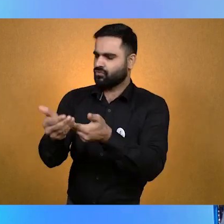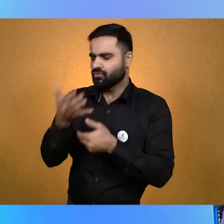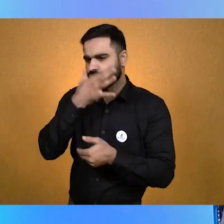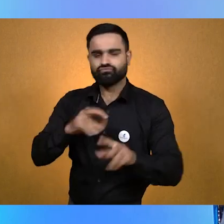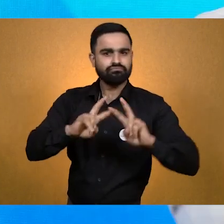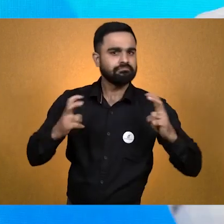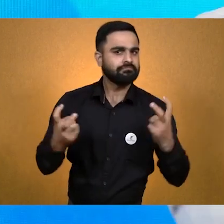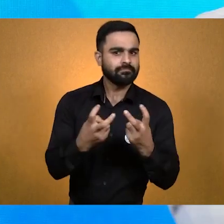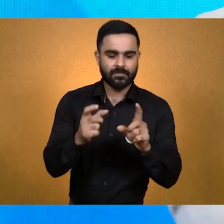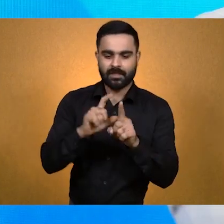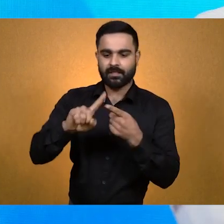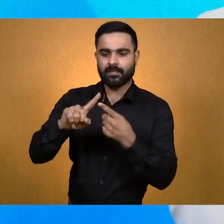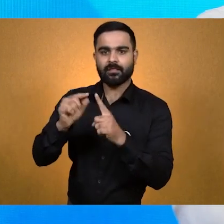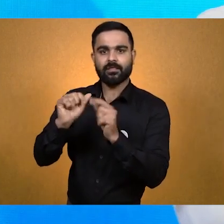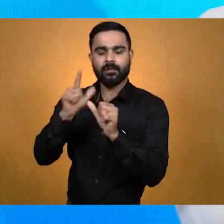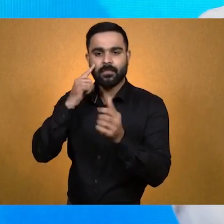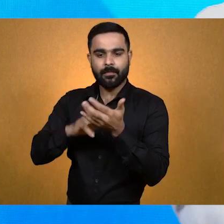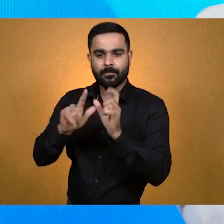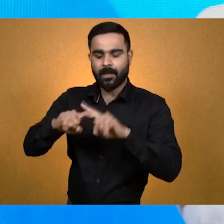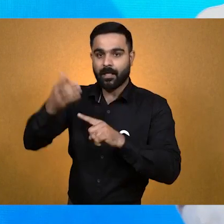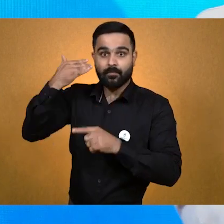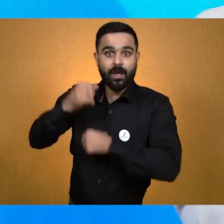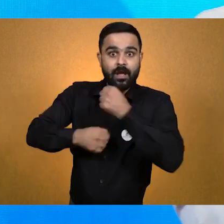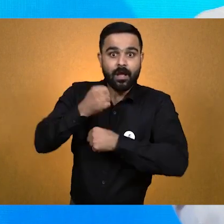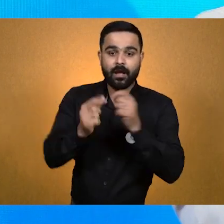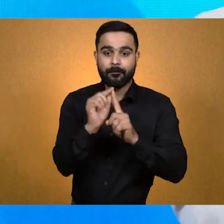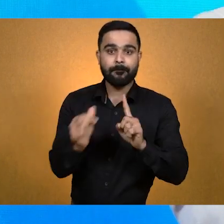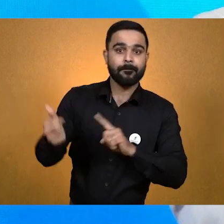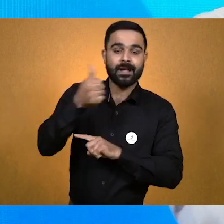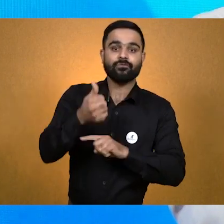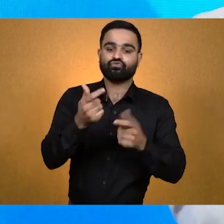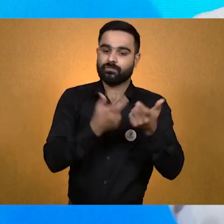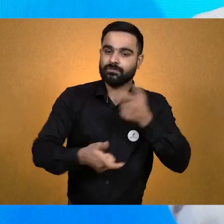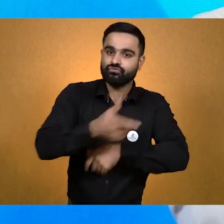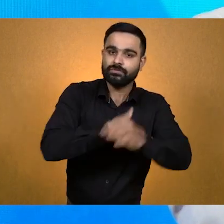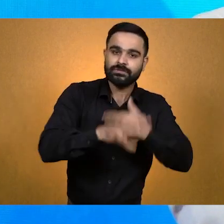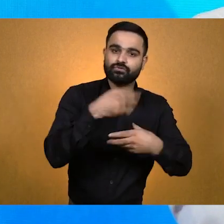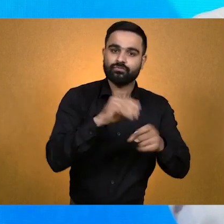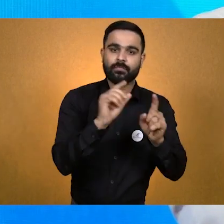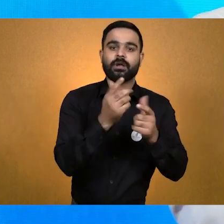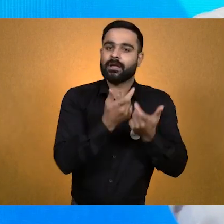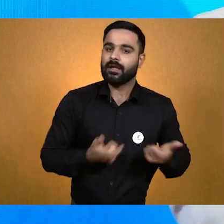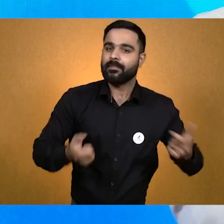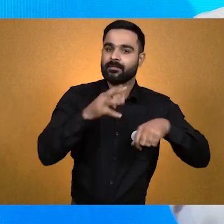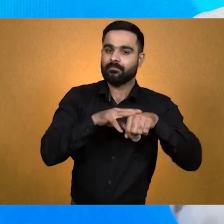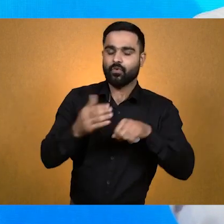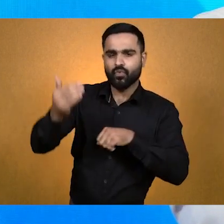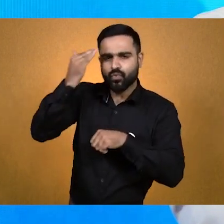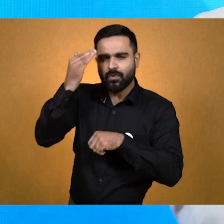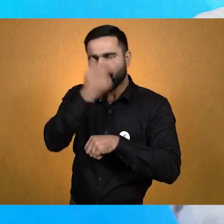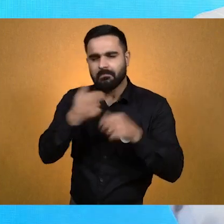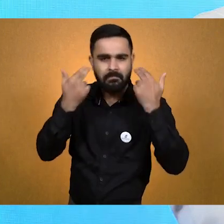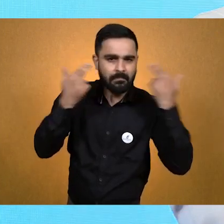wonderful panel. Deepa Malik, a Paralympian and former president of the Paralympic Committee of India. She's one of the most well-known